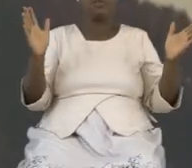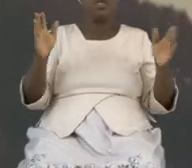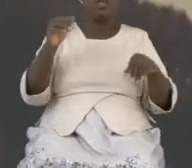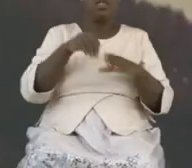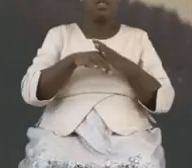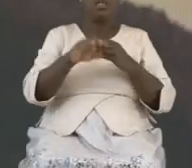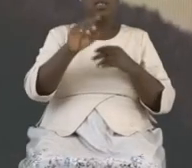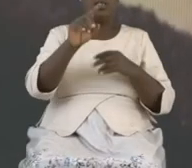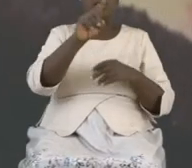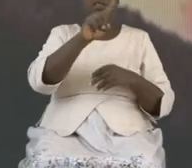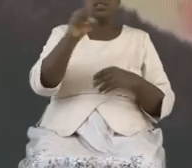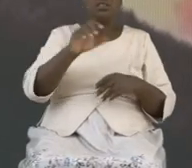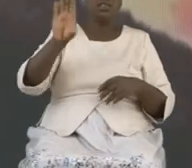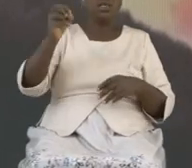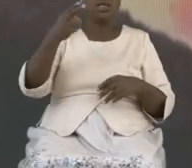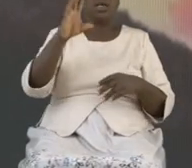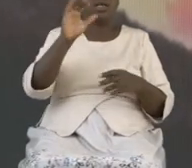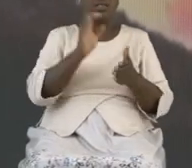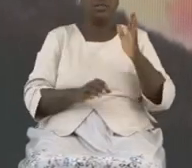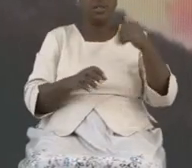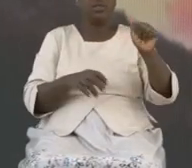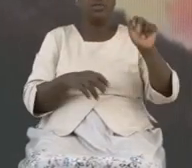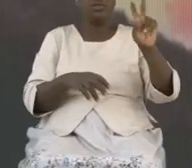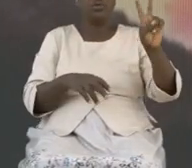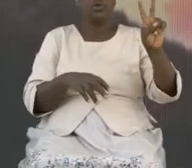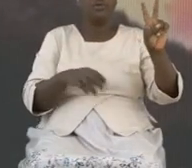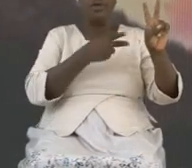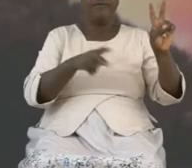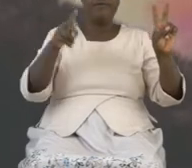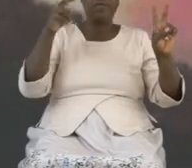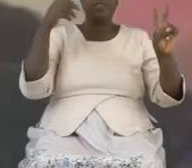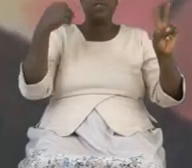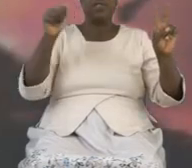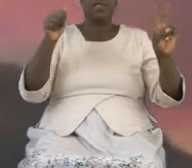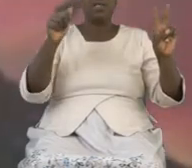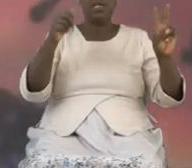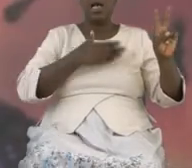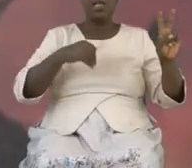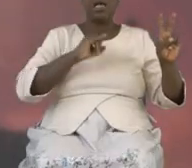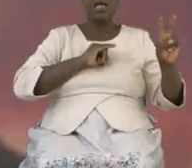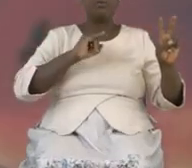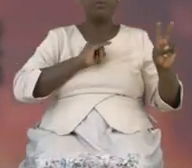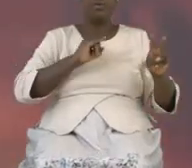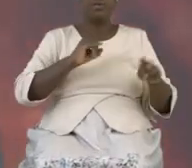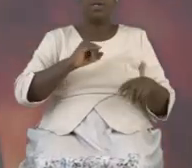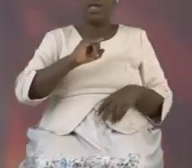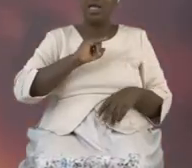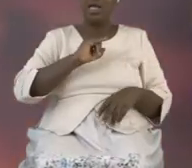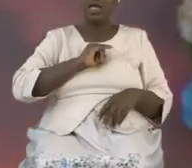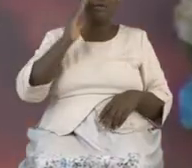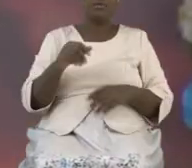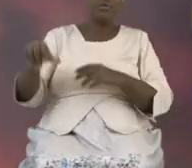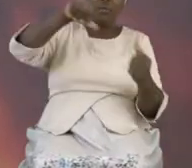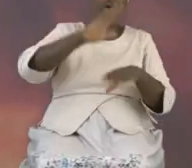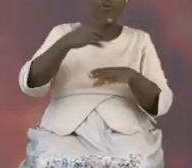chapter 12, verse 10. And I will pour upon the house of David and